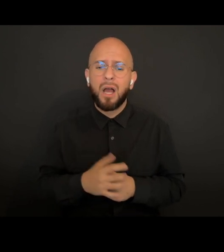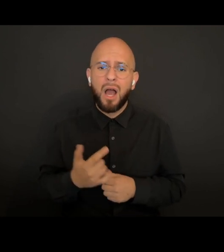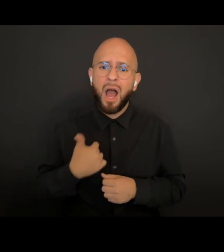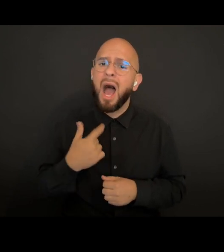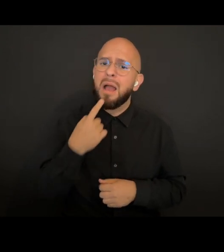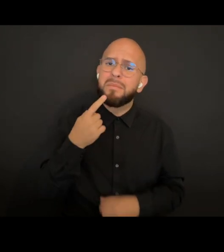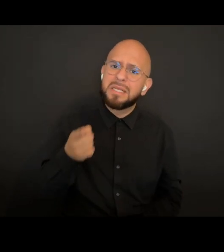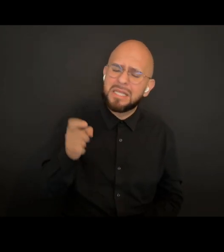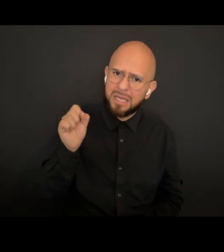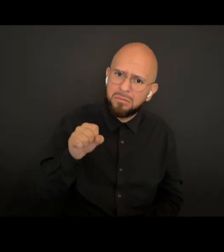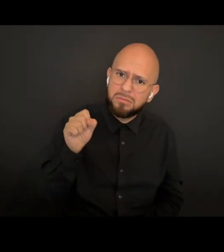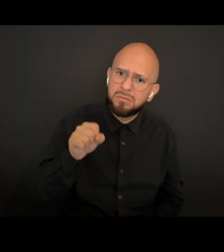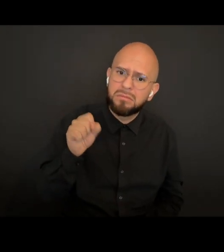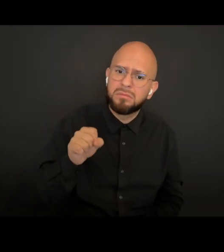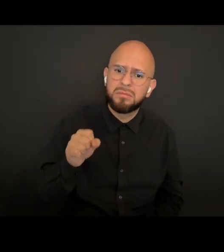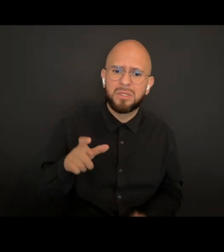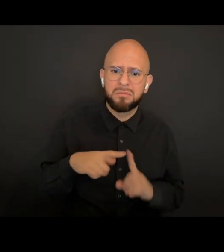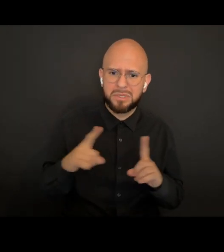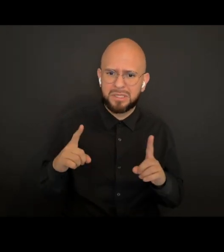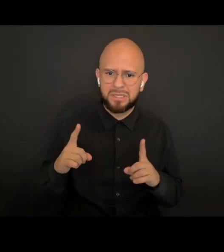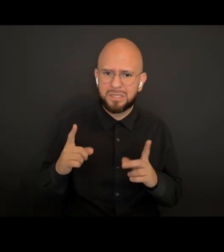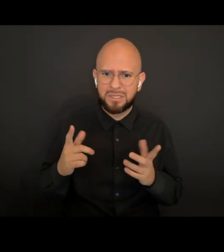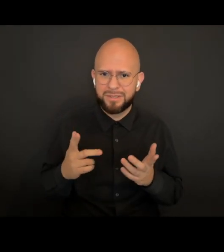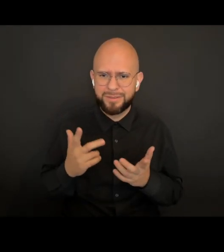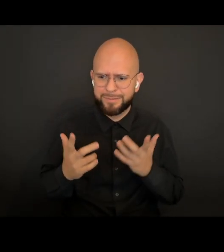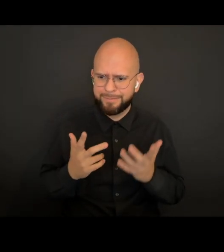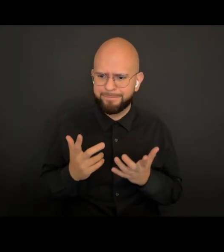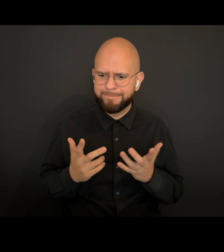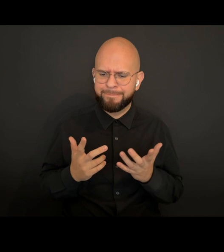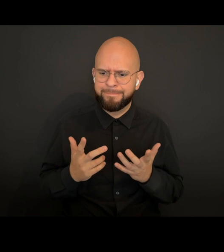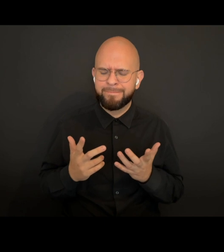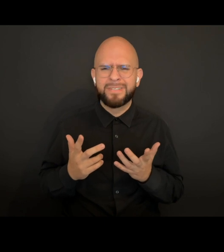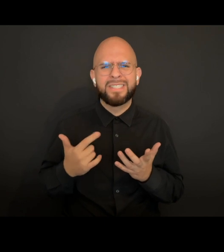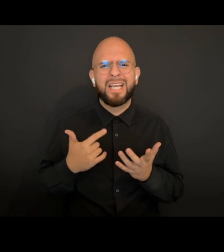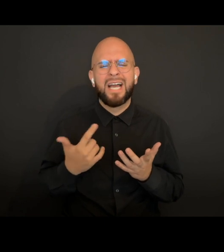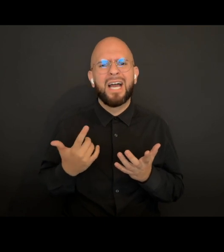no, I did. I missed him, but I